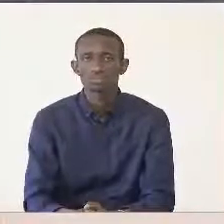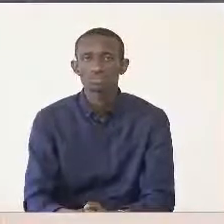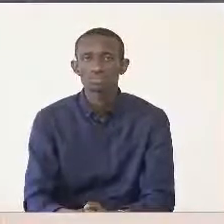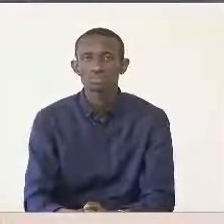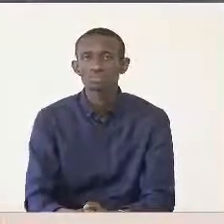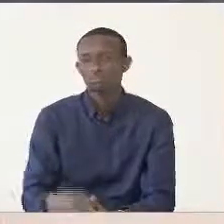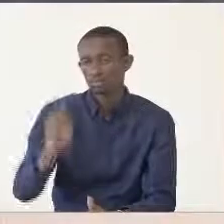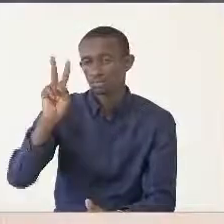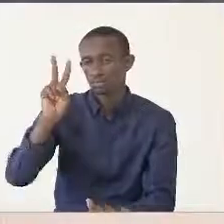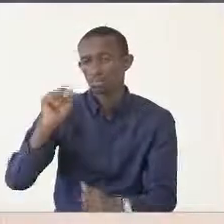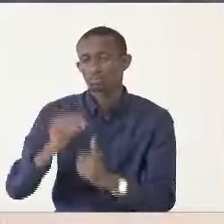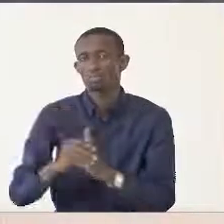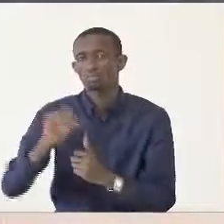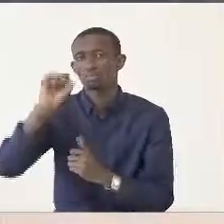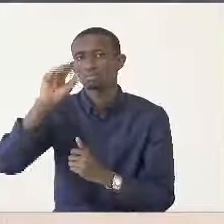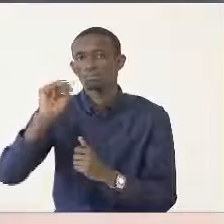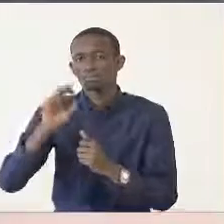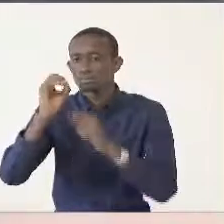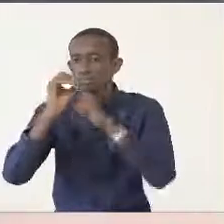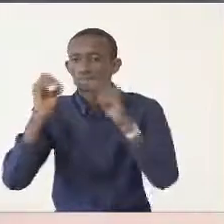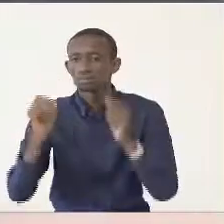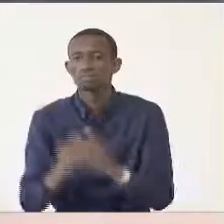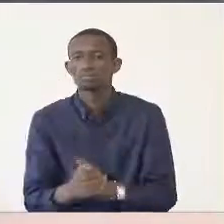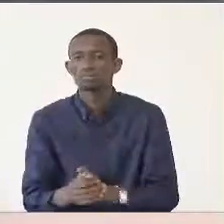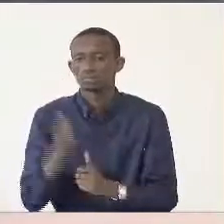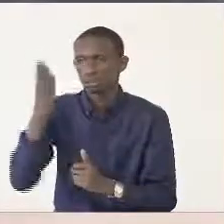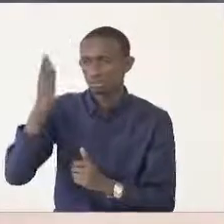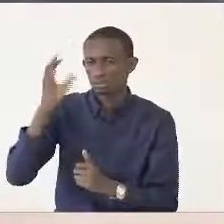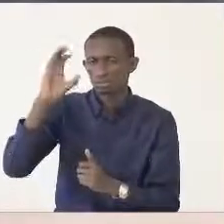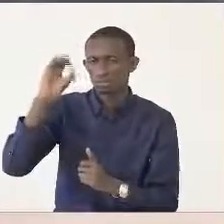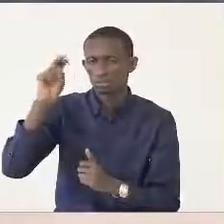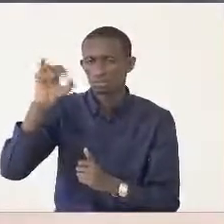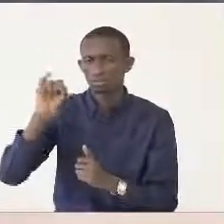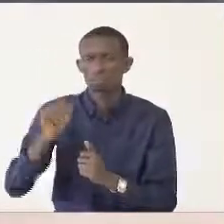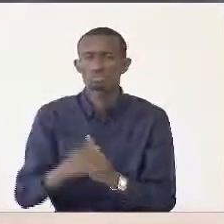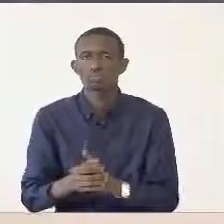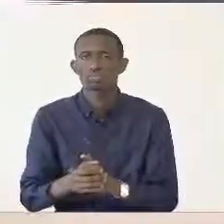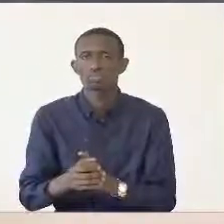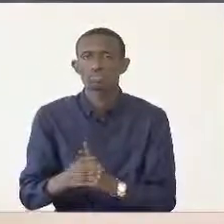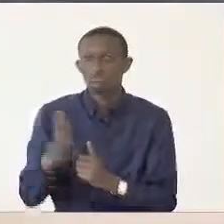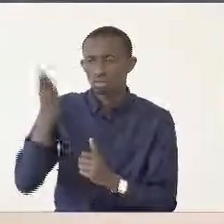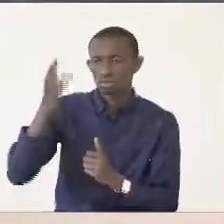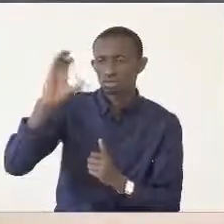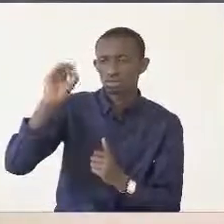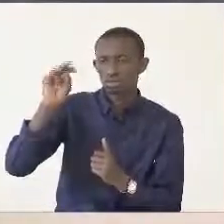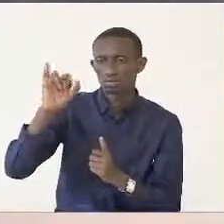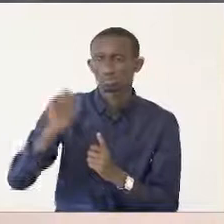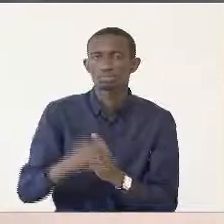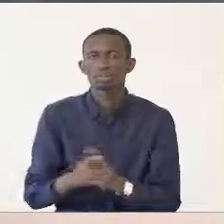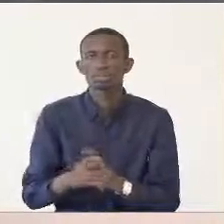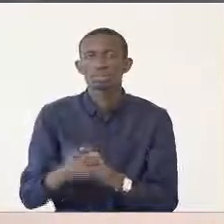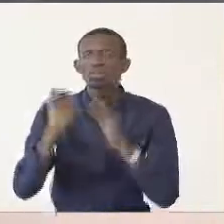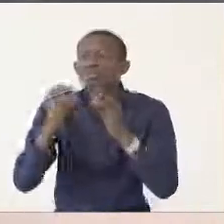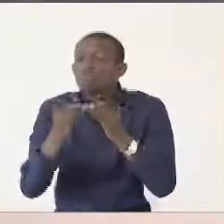v sine theta. So this is cosine here, and there we have a cosine, okay? So when we